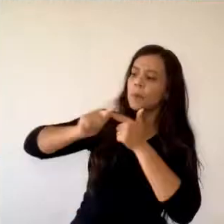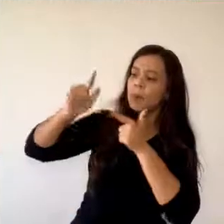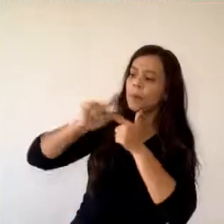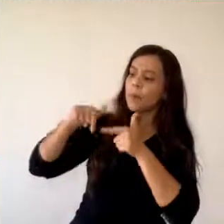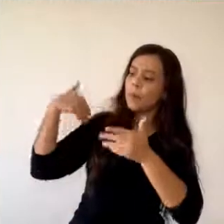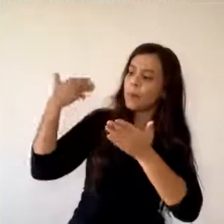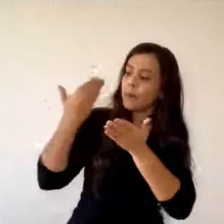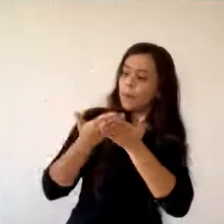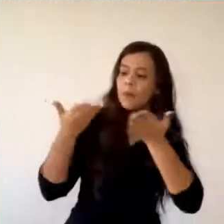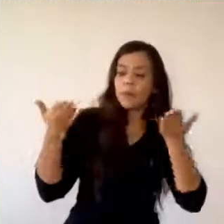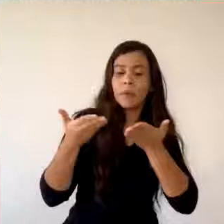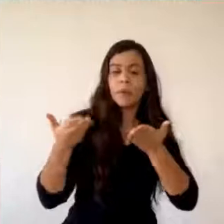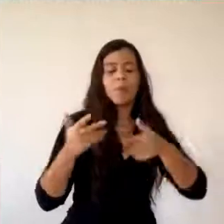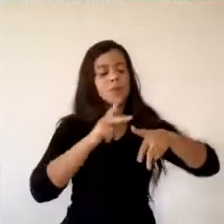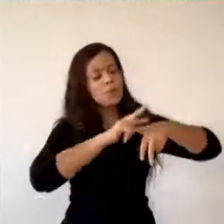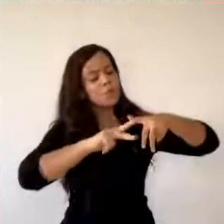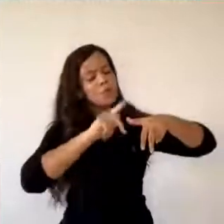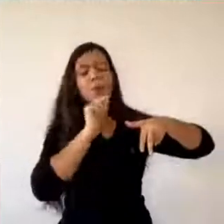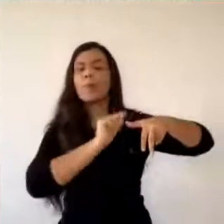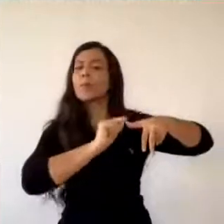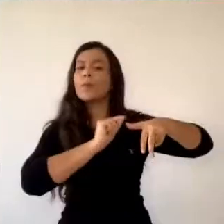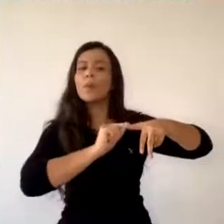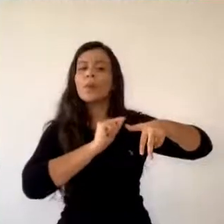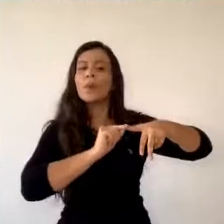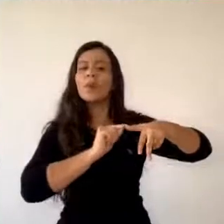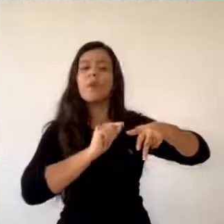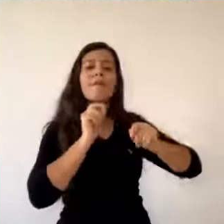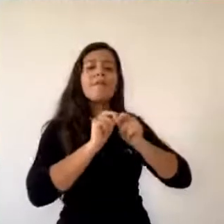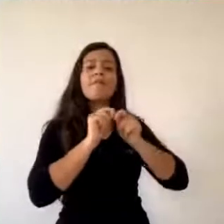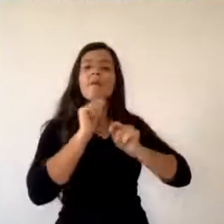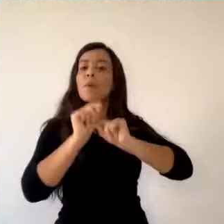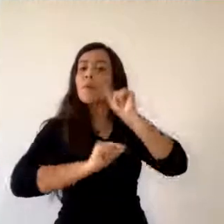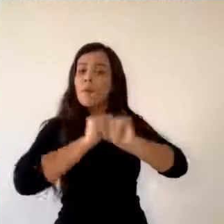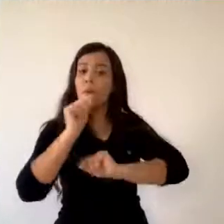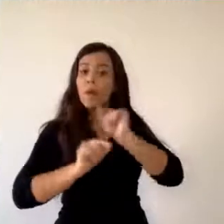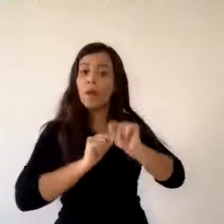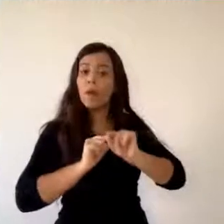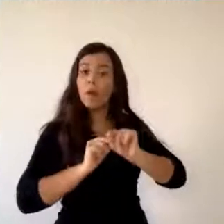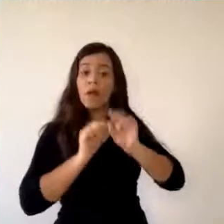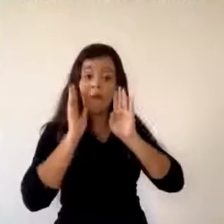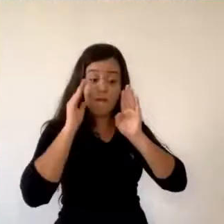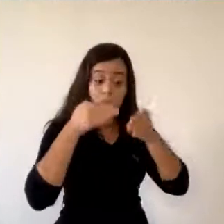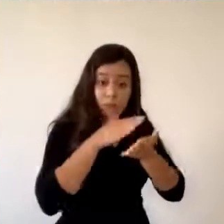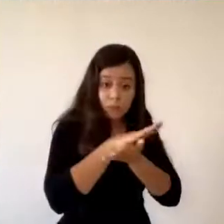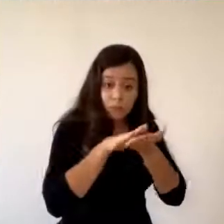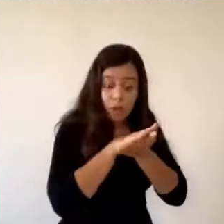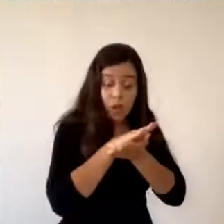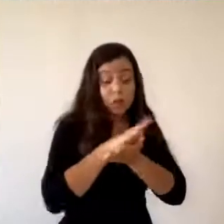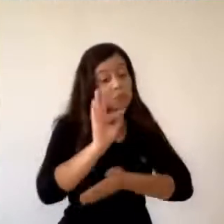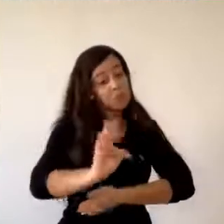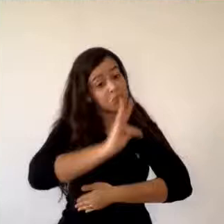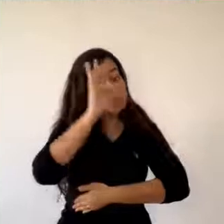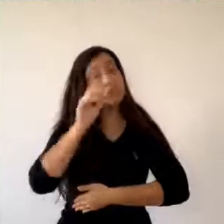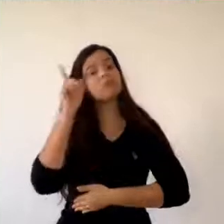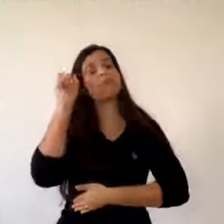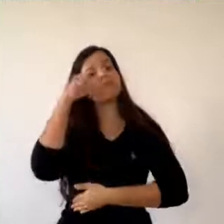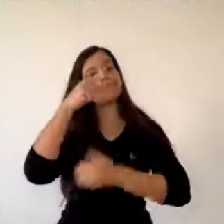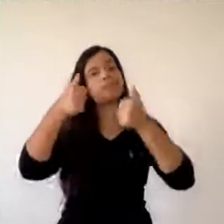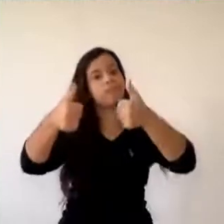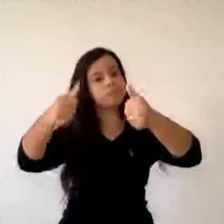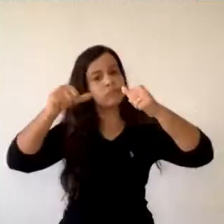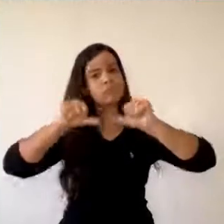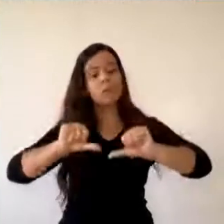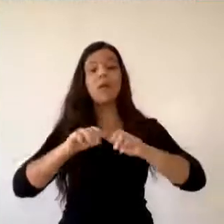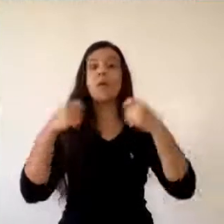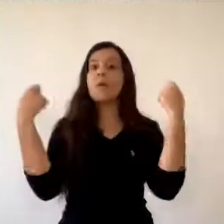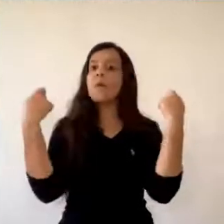back in terms of how we see the word gender and what it does, it is going to be very difficult for